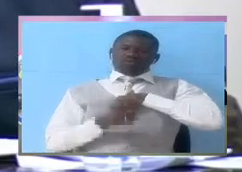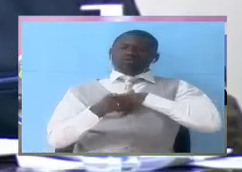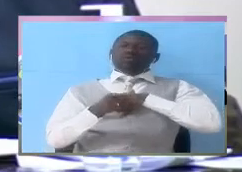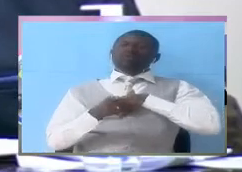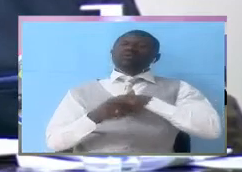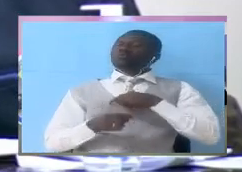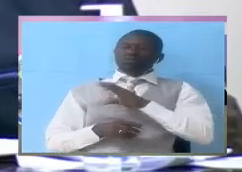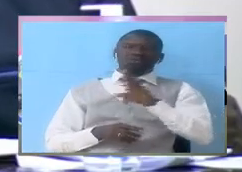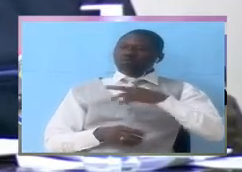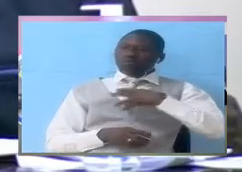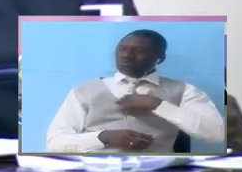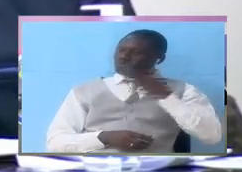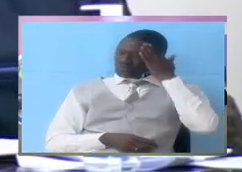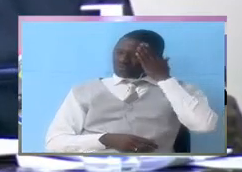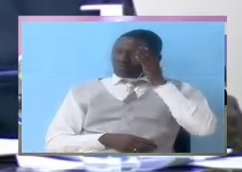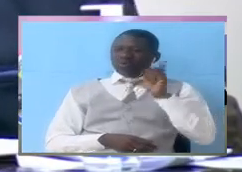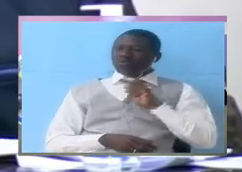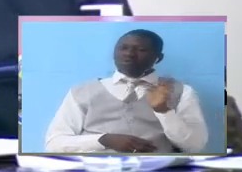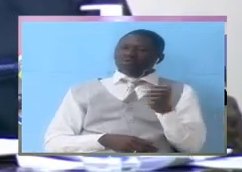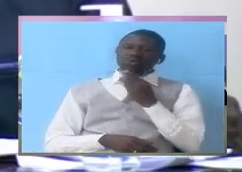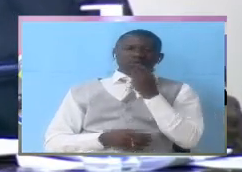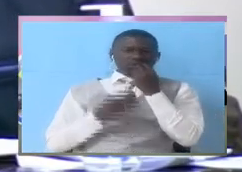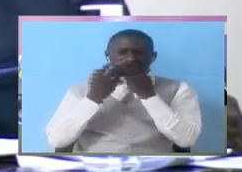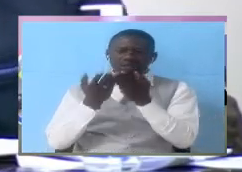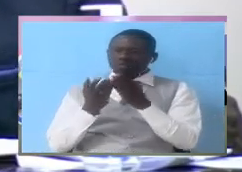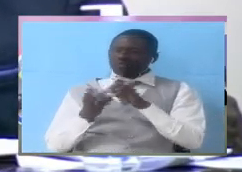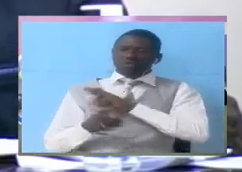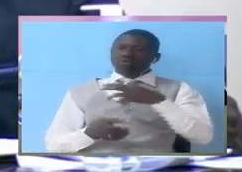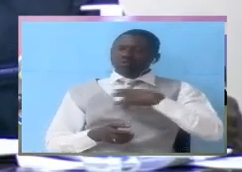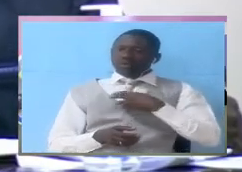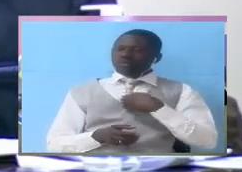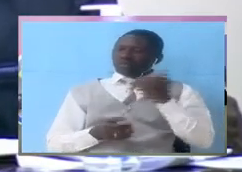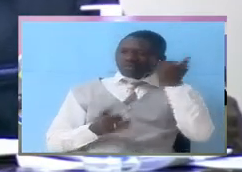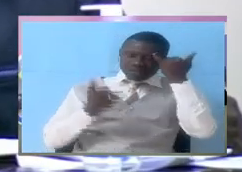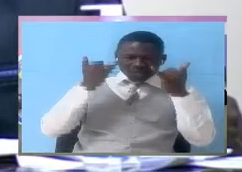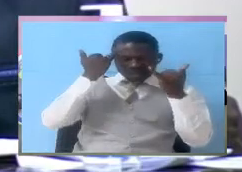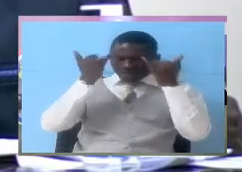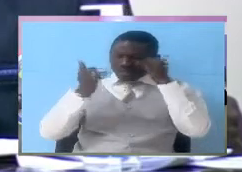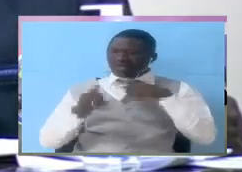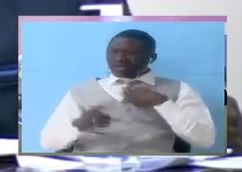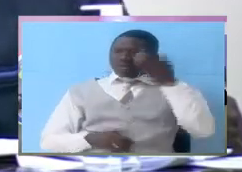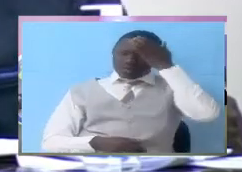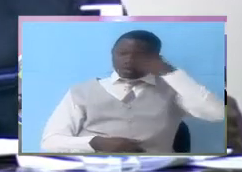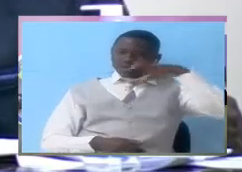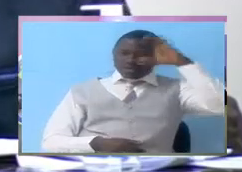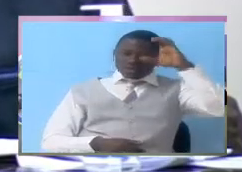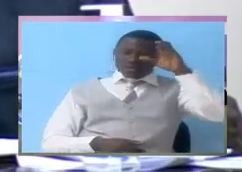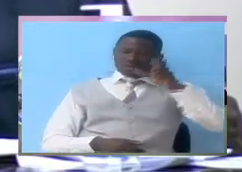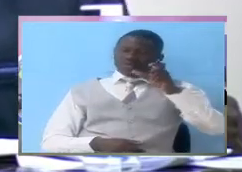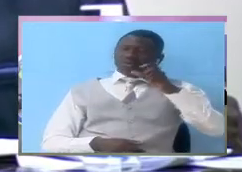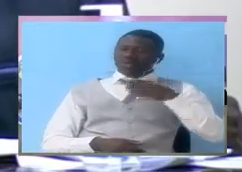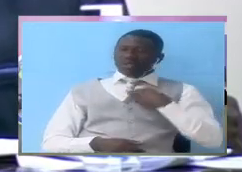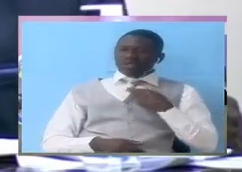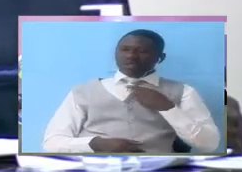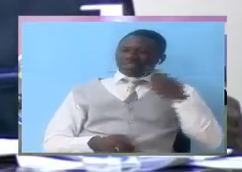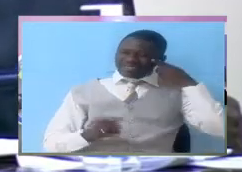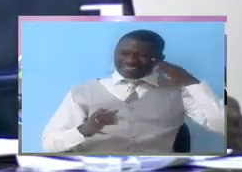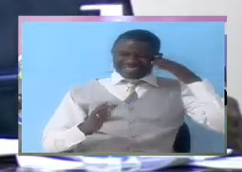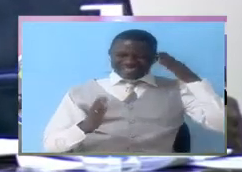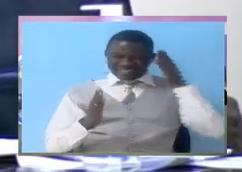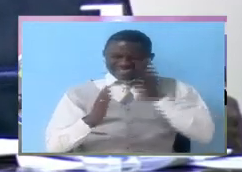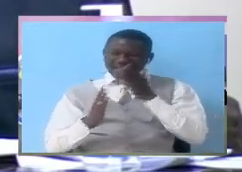to say, because we don't want the suggestion or the idea that the commission directs witnesses what